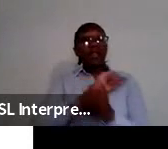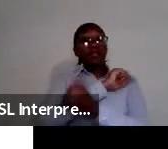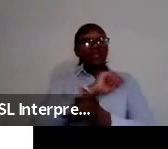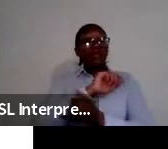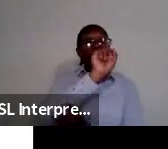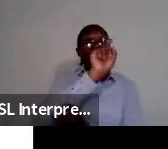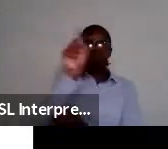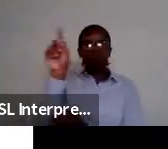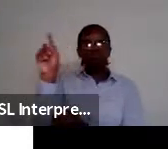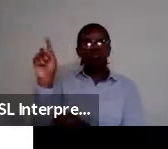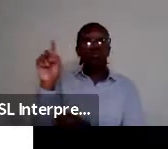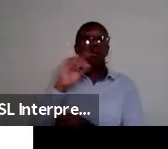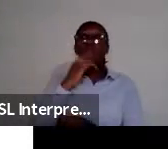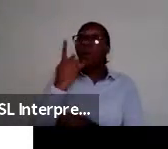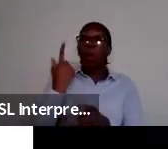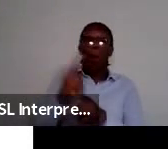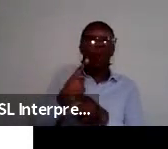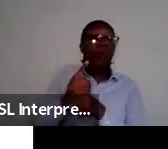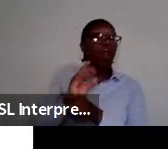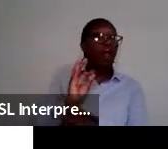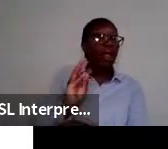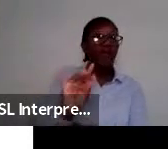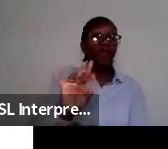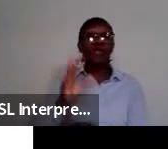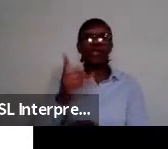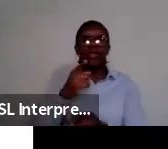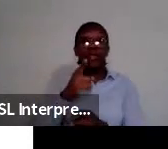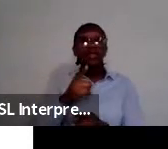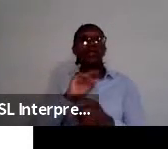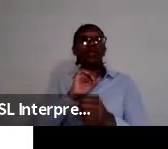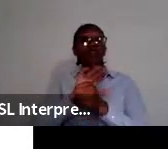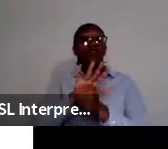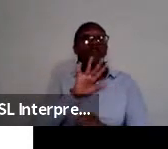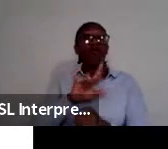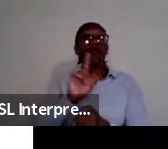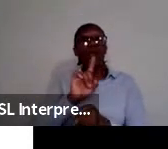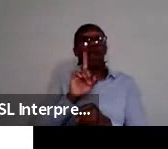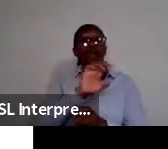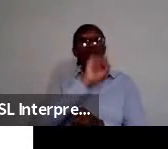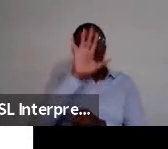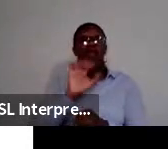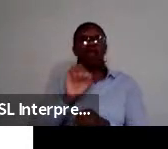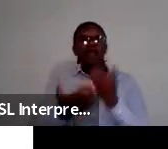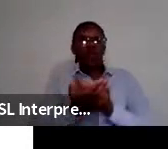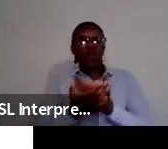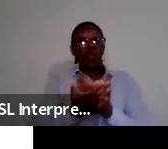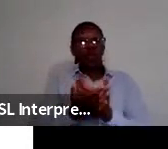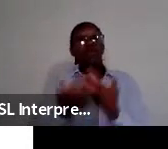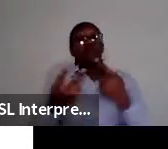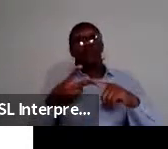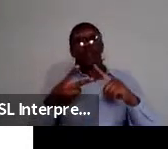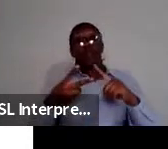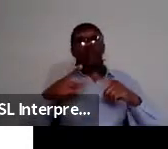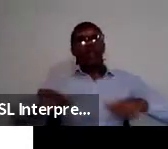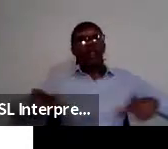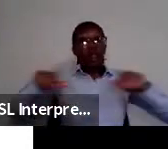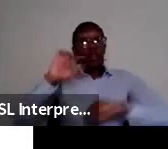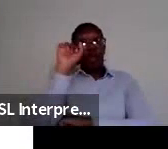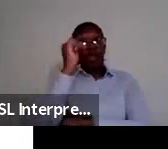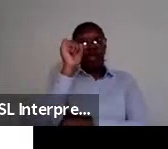surely this is a contributing factor in protecting SA economy and the local industry. Thank you very much,